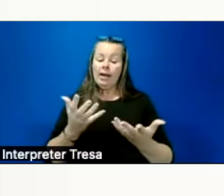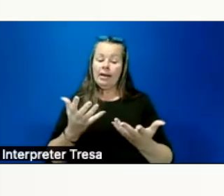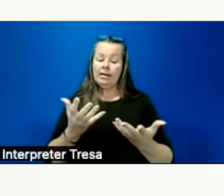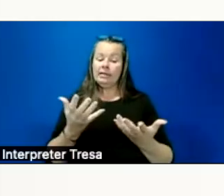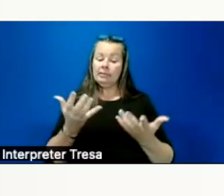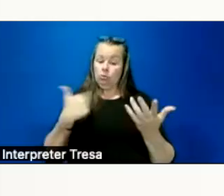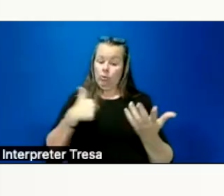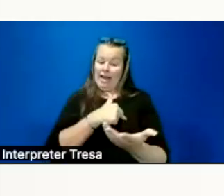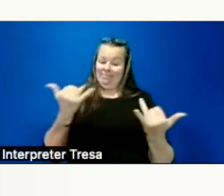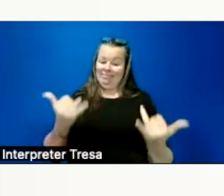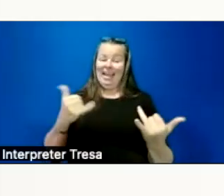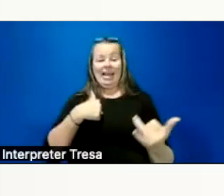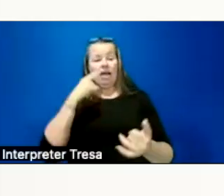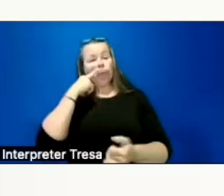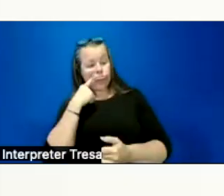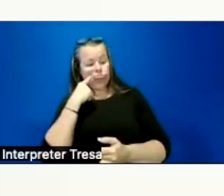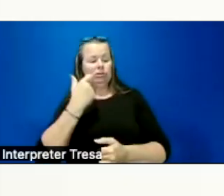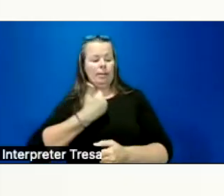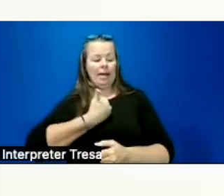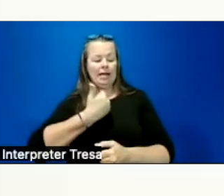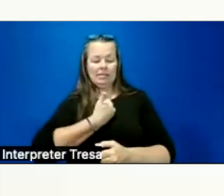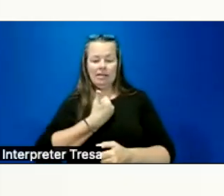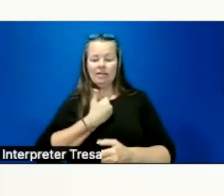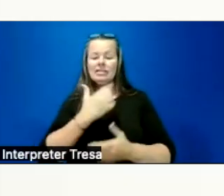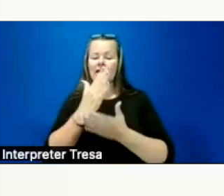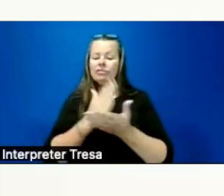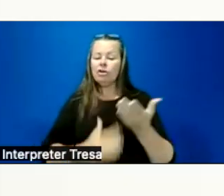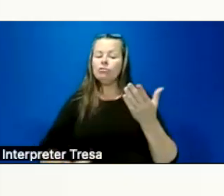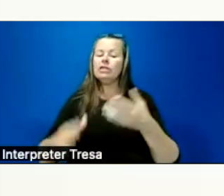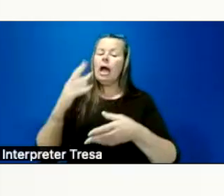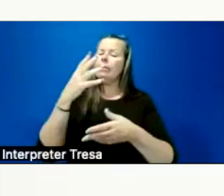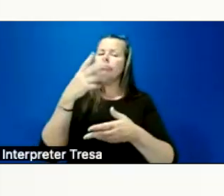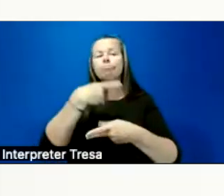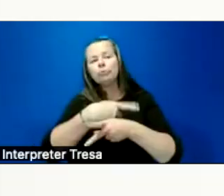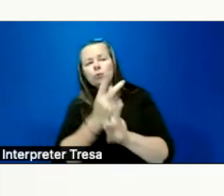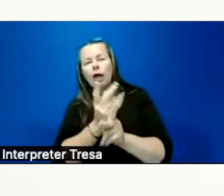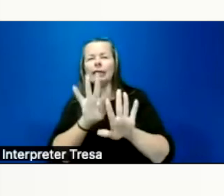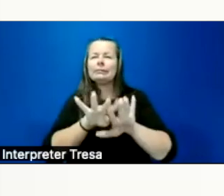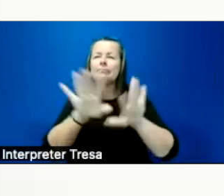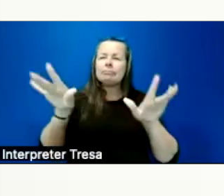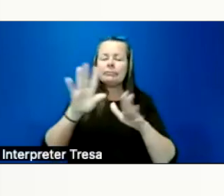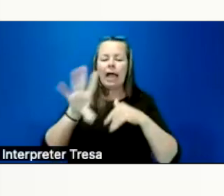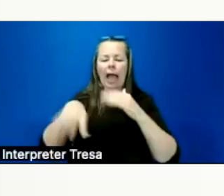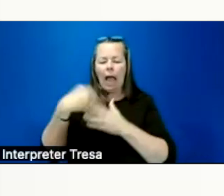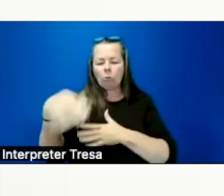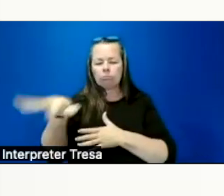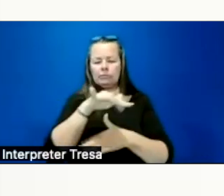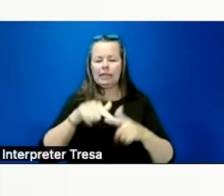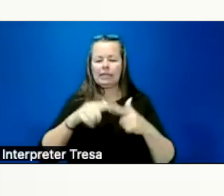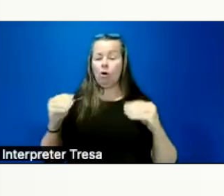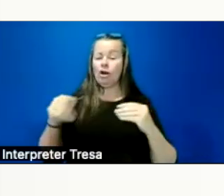there are some products out in the market that they can make like